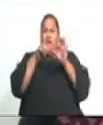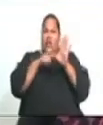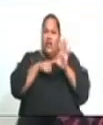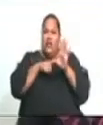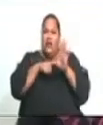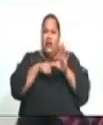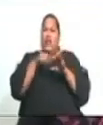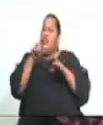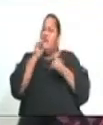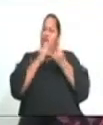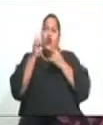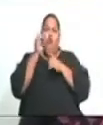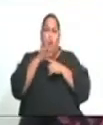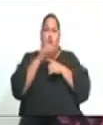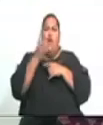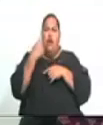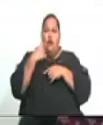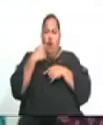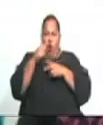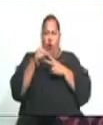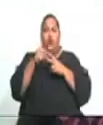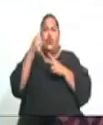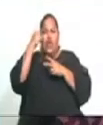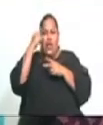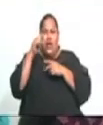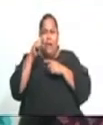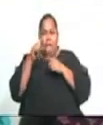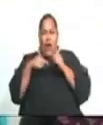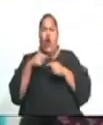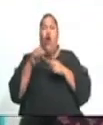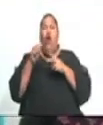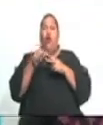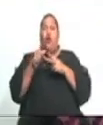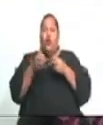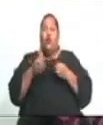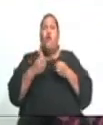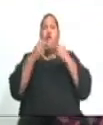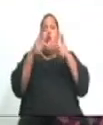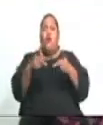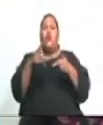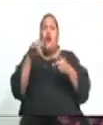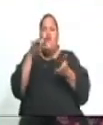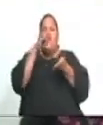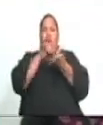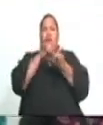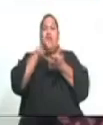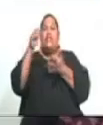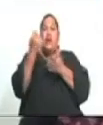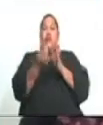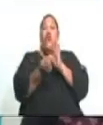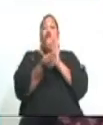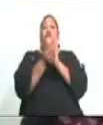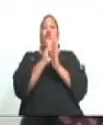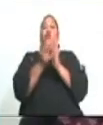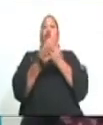I think that is very important to also consider. But I also like to propose that we have this midterm review with the